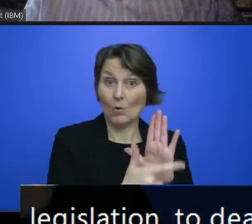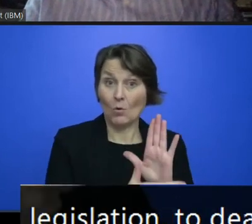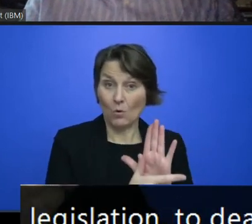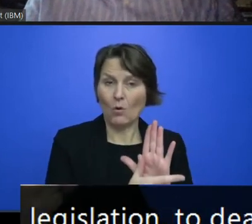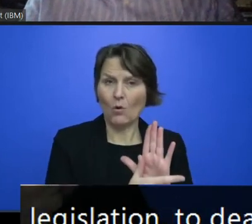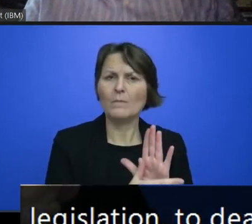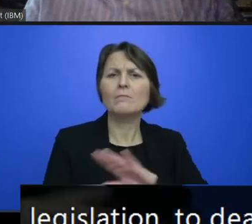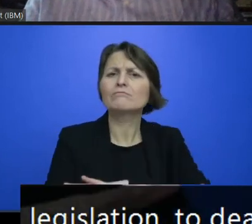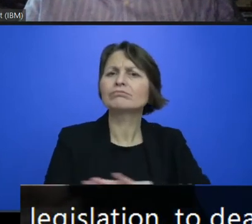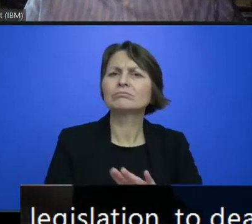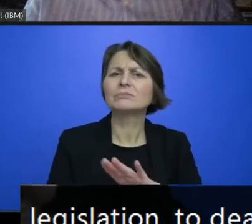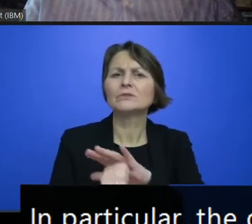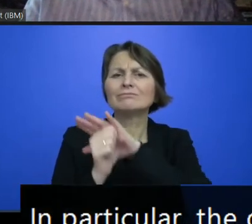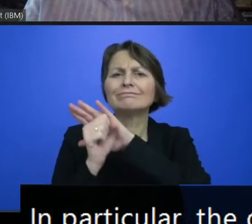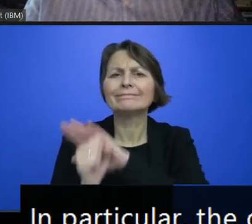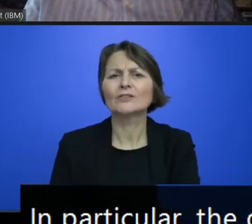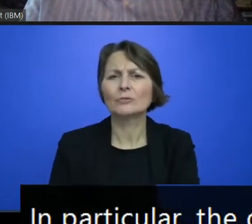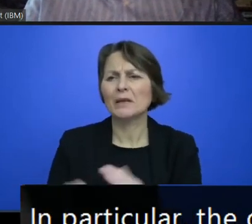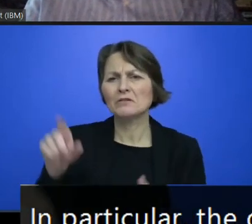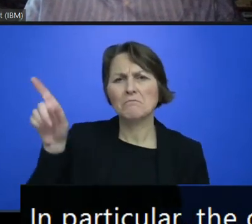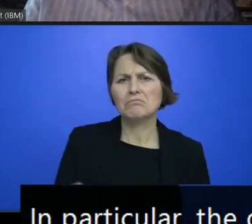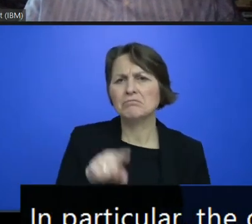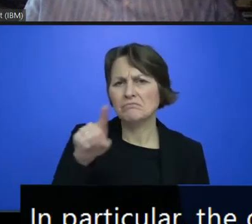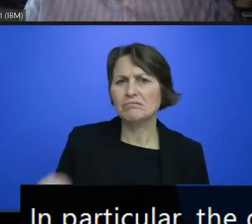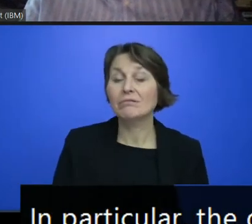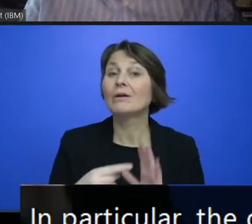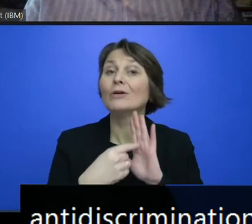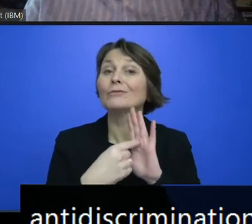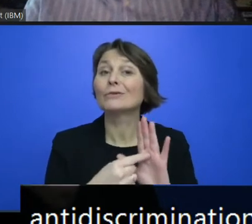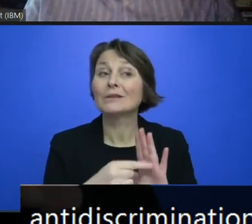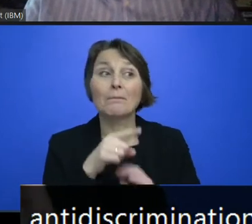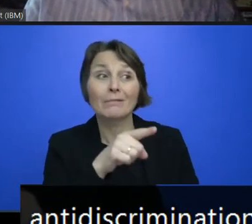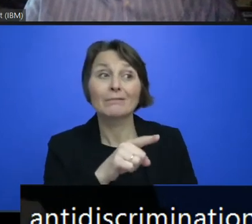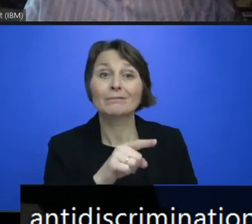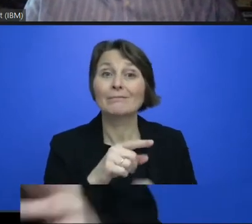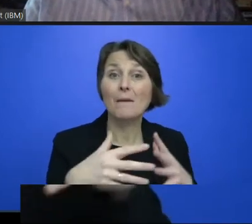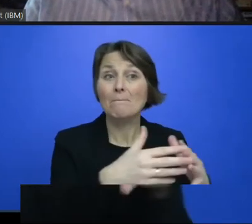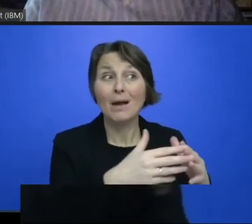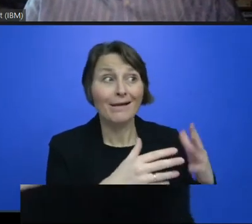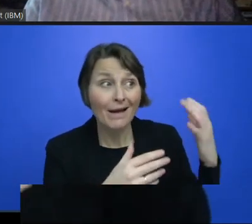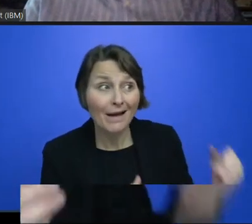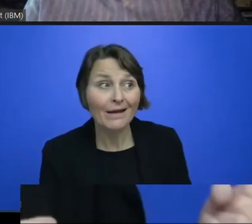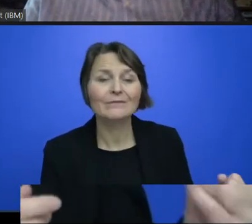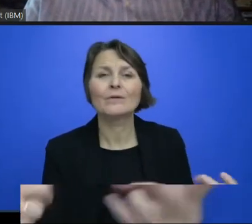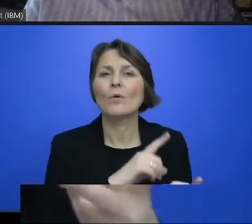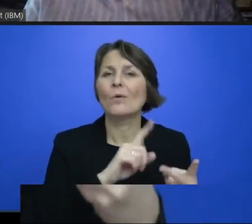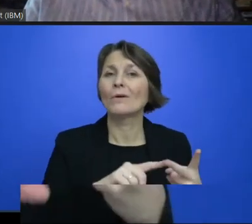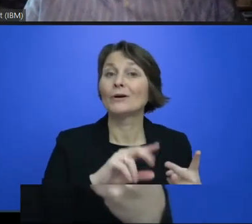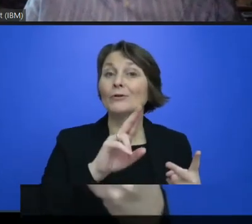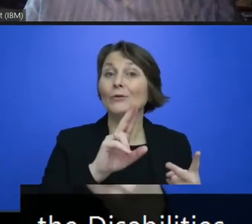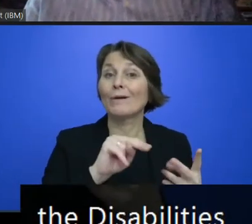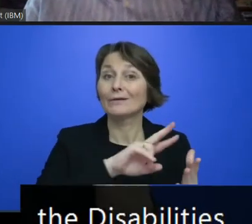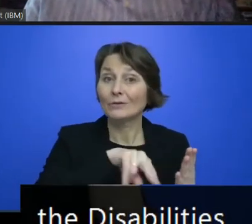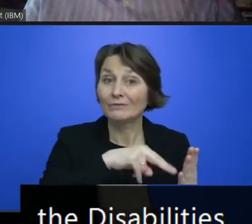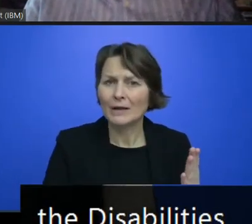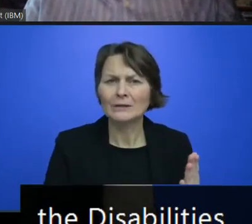in the UK, the American with Disabilities Act in the US, as you know, the UN Convention has a strong, very strong non-discrimination focus. Do you think that, I mean,